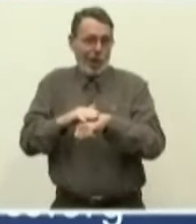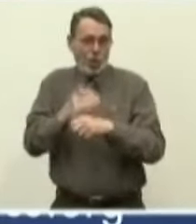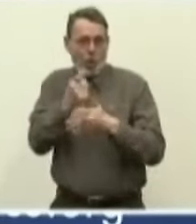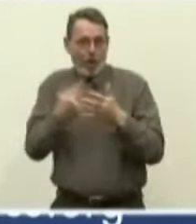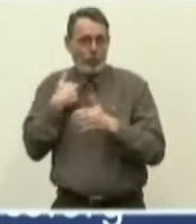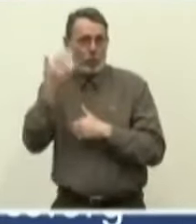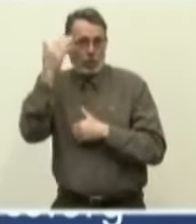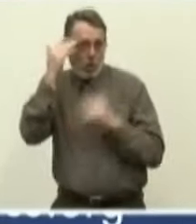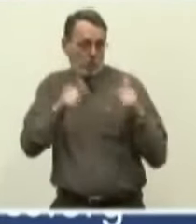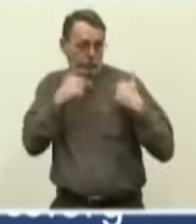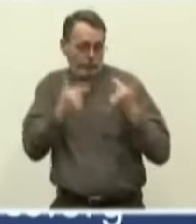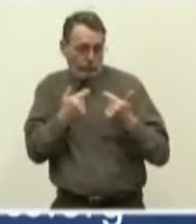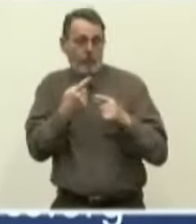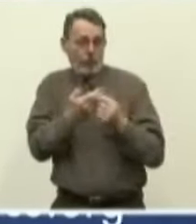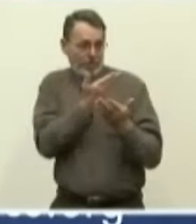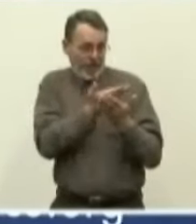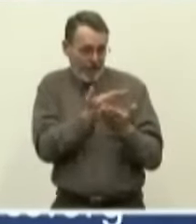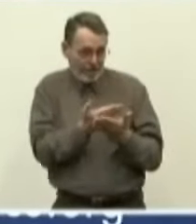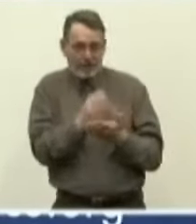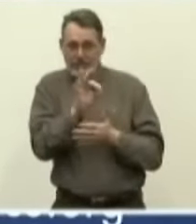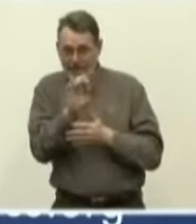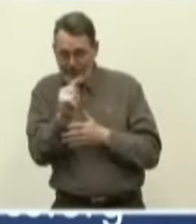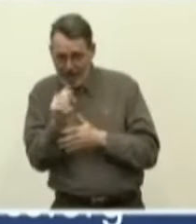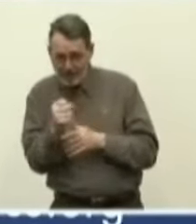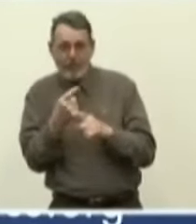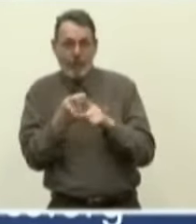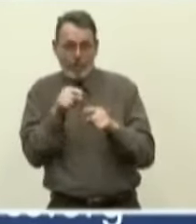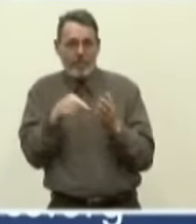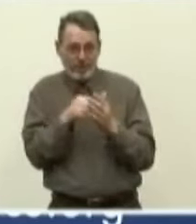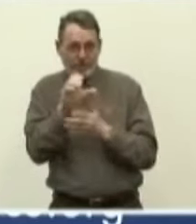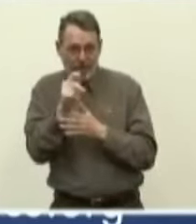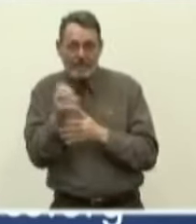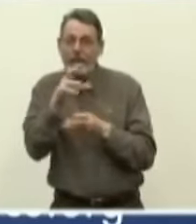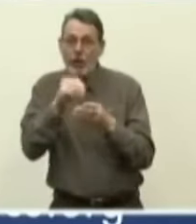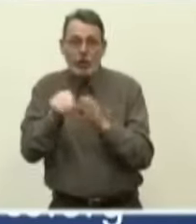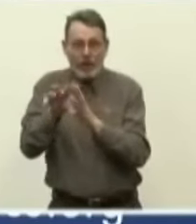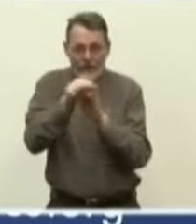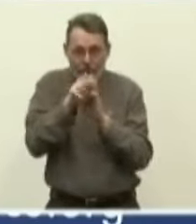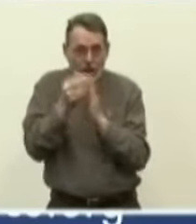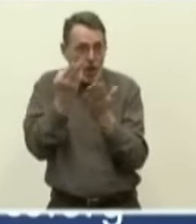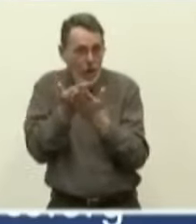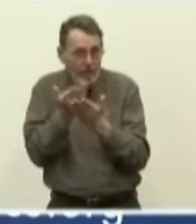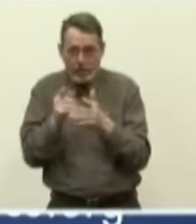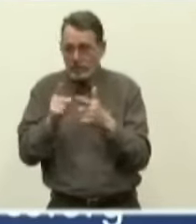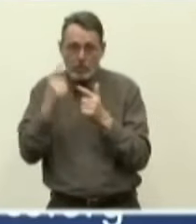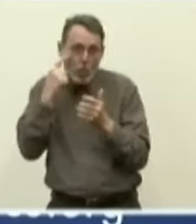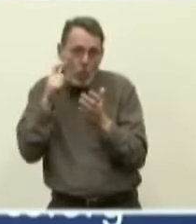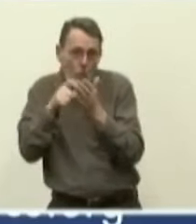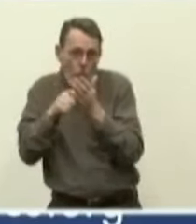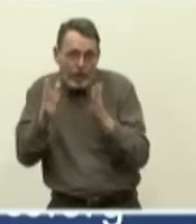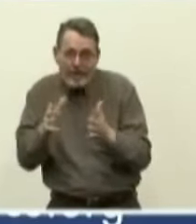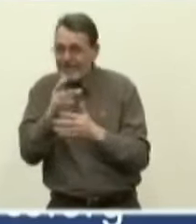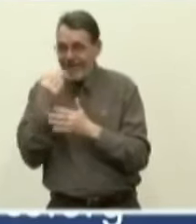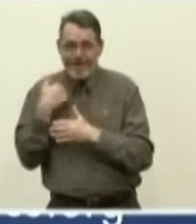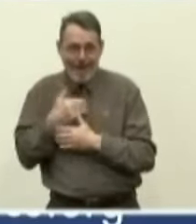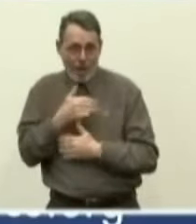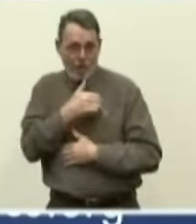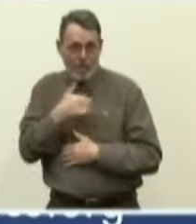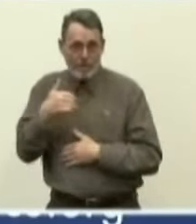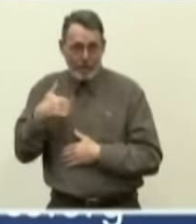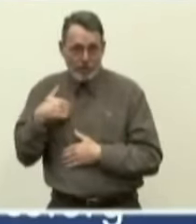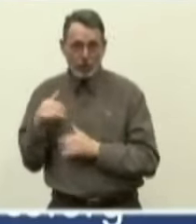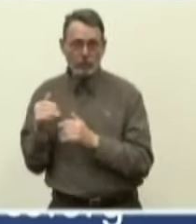time from the evidence and facts of this case, including video evidence, witness, and our members'